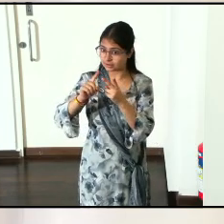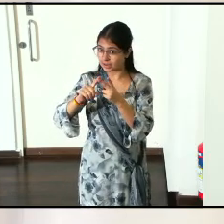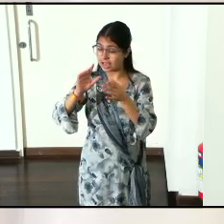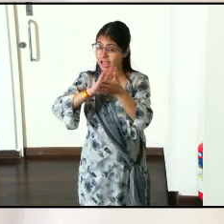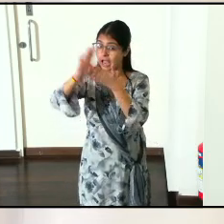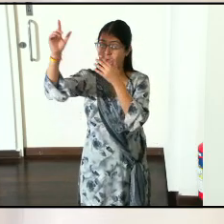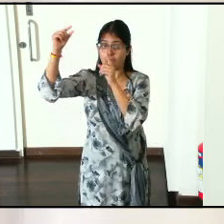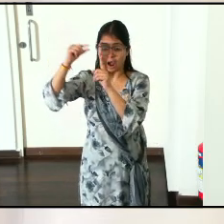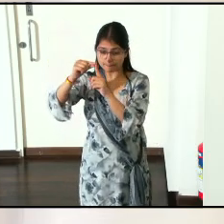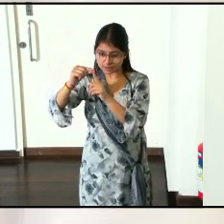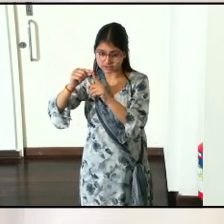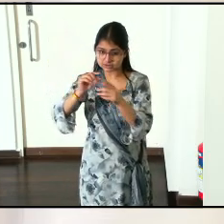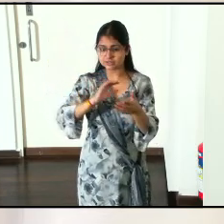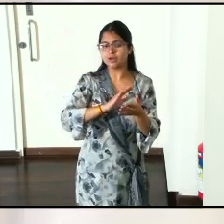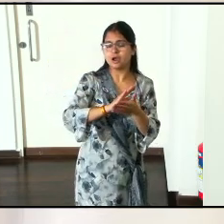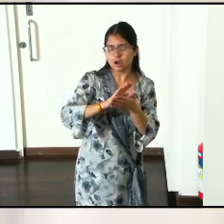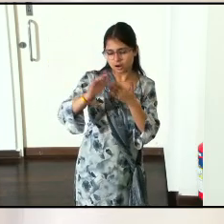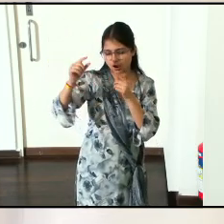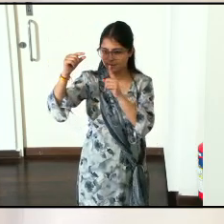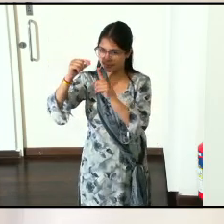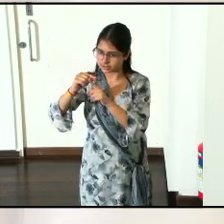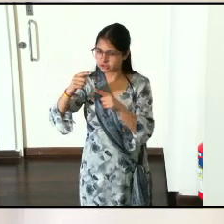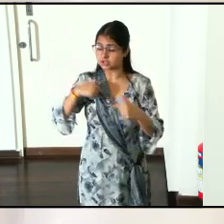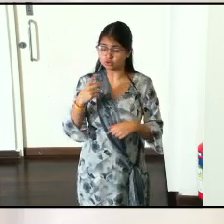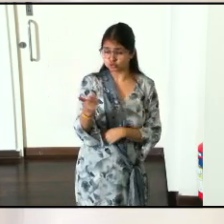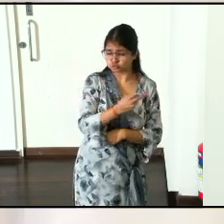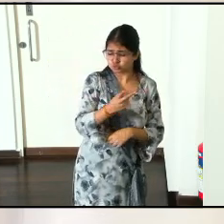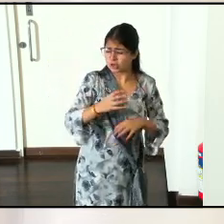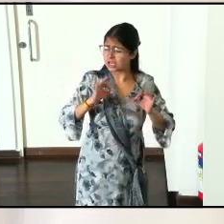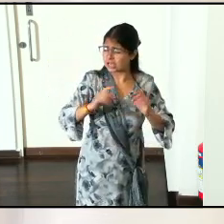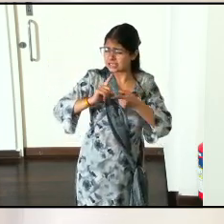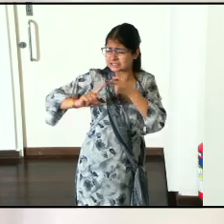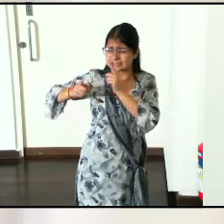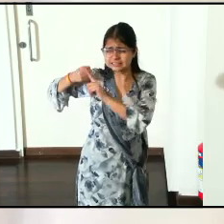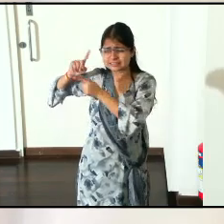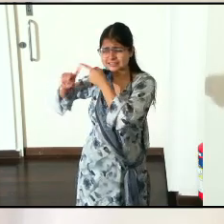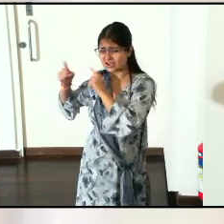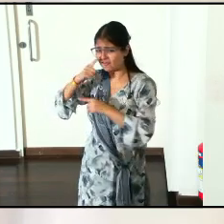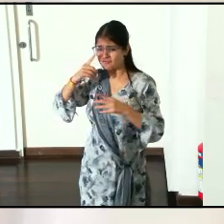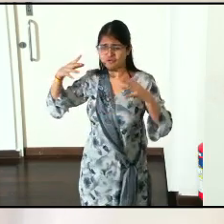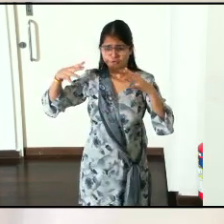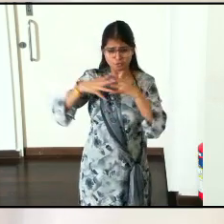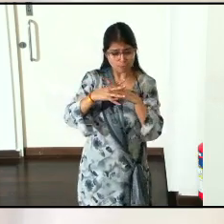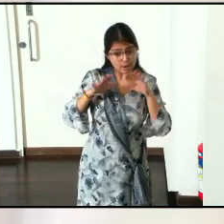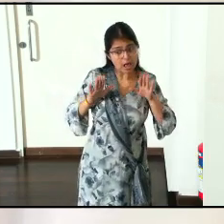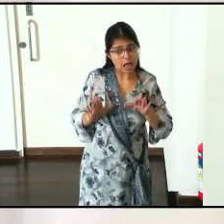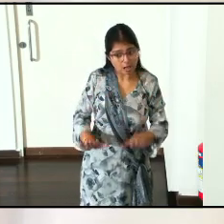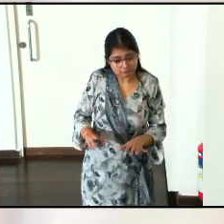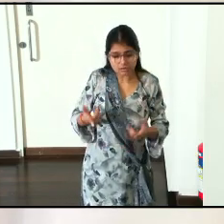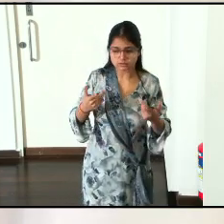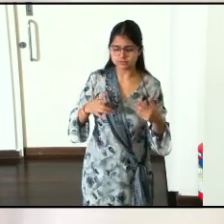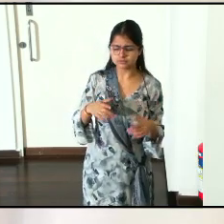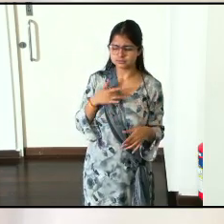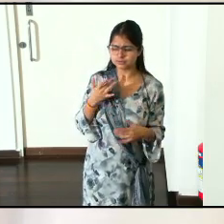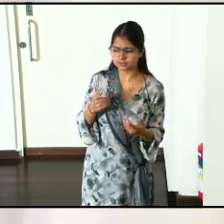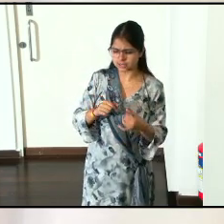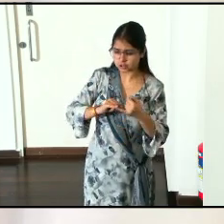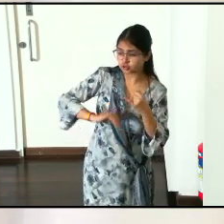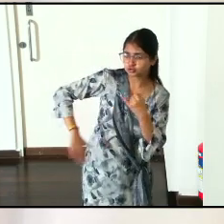Himachal has had a very different history of women's presence generally in social life and